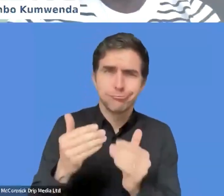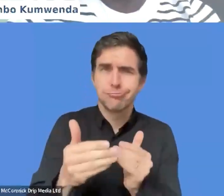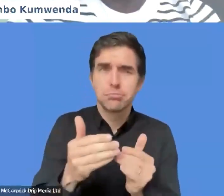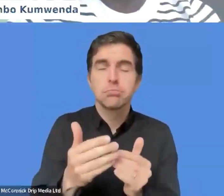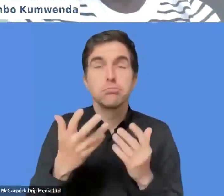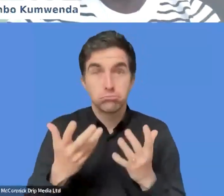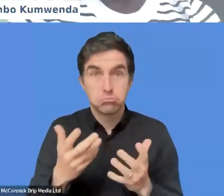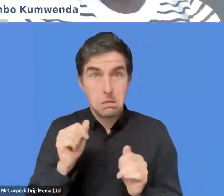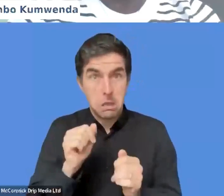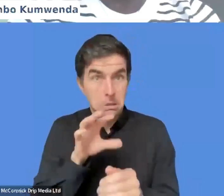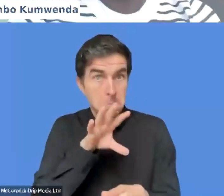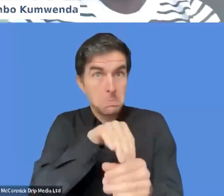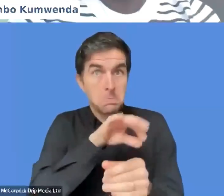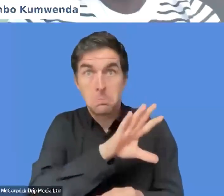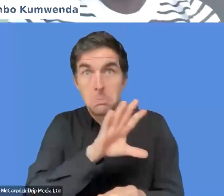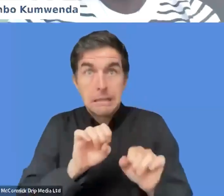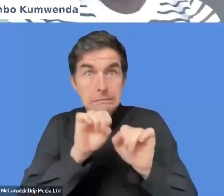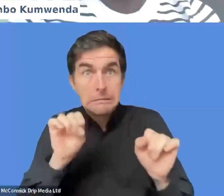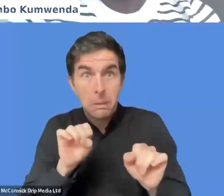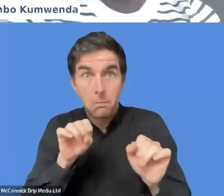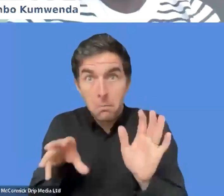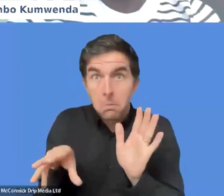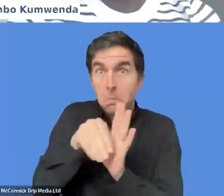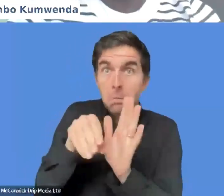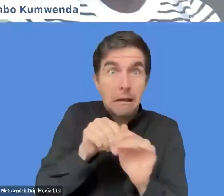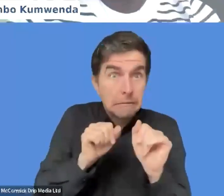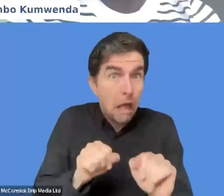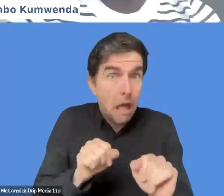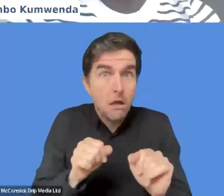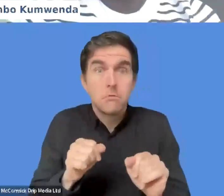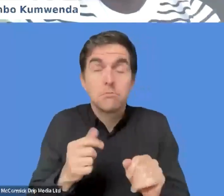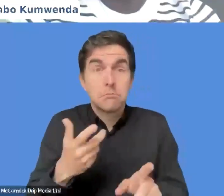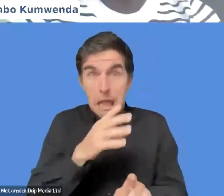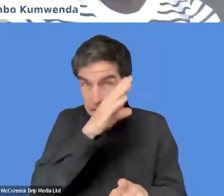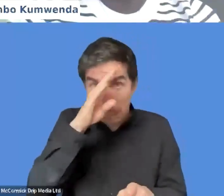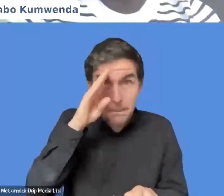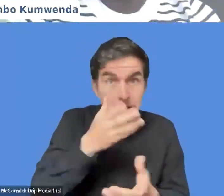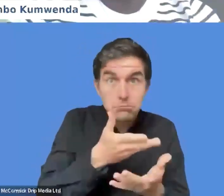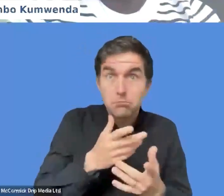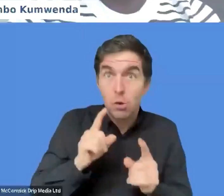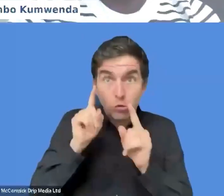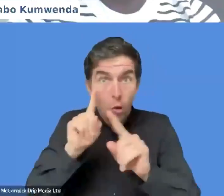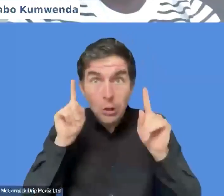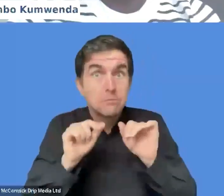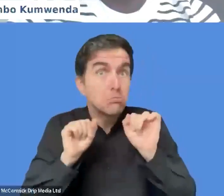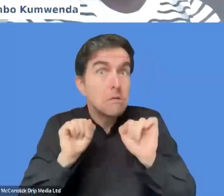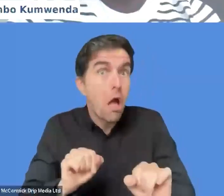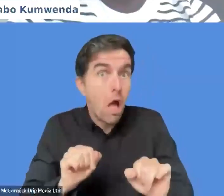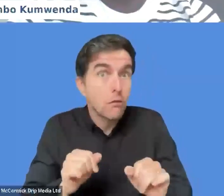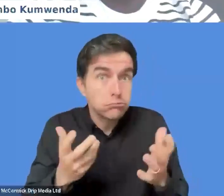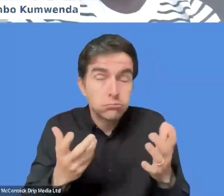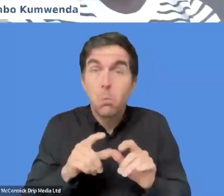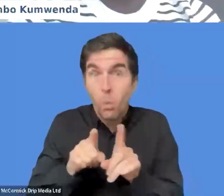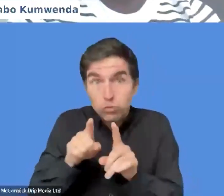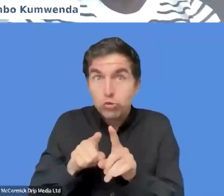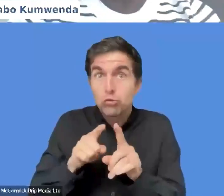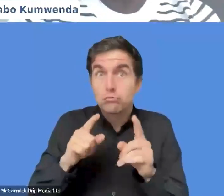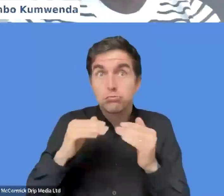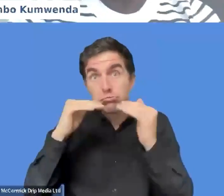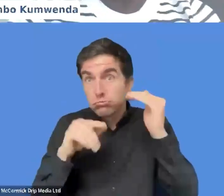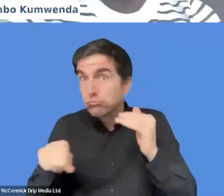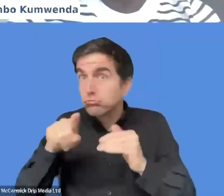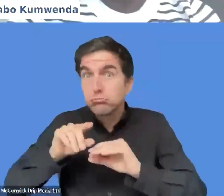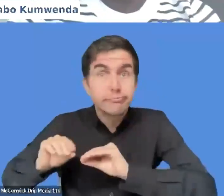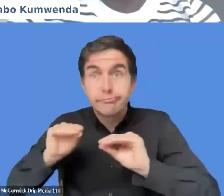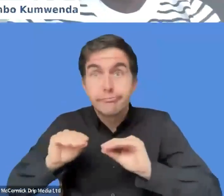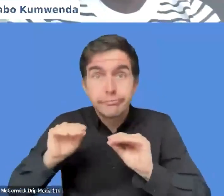also colleges and other think tanks that exist in most of Africa. So yes, it's doable, and